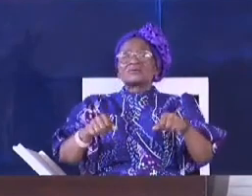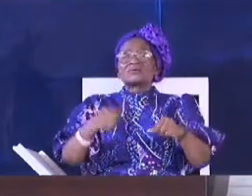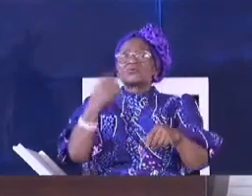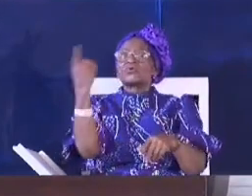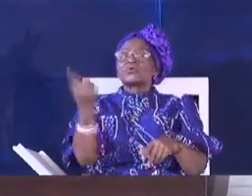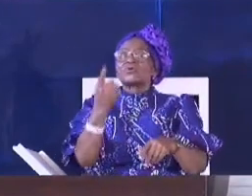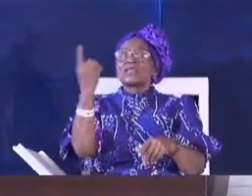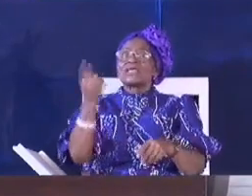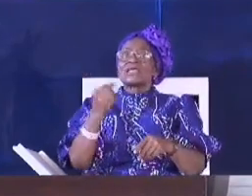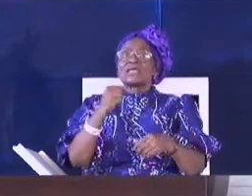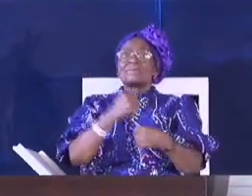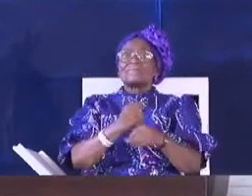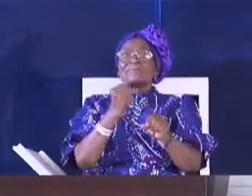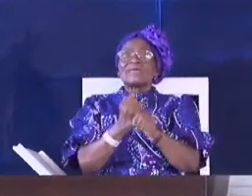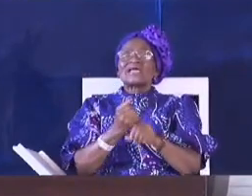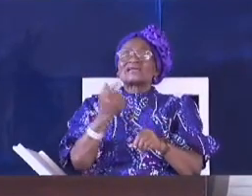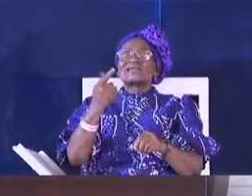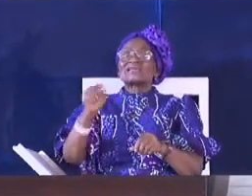bigger.